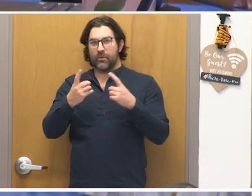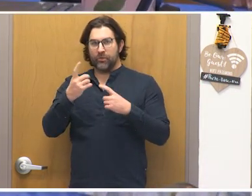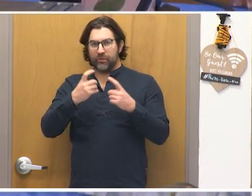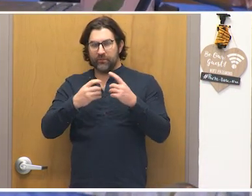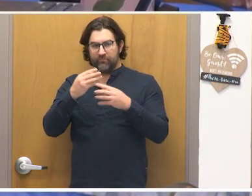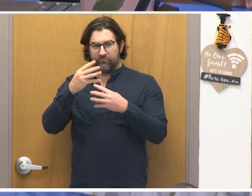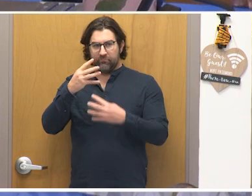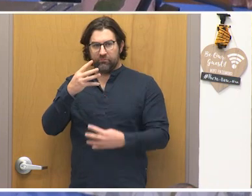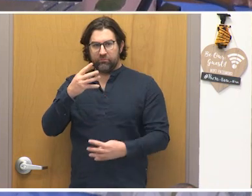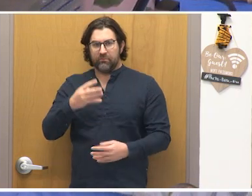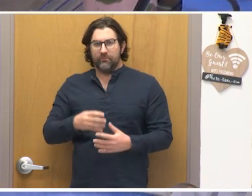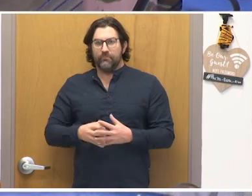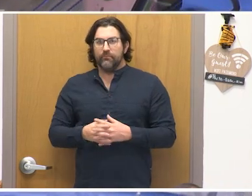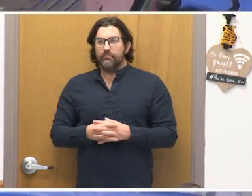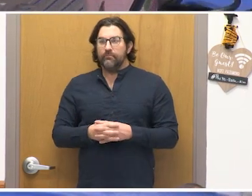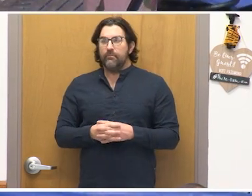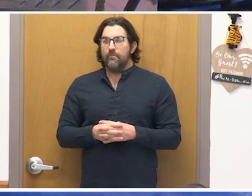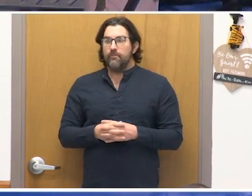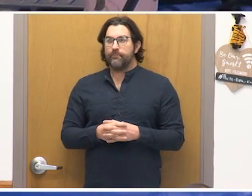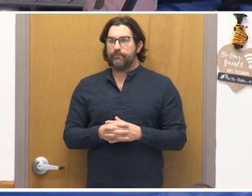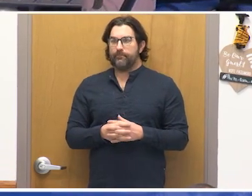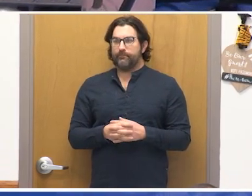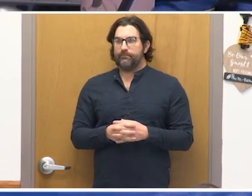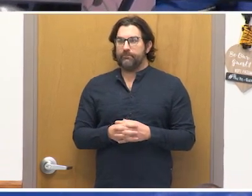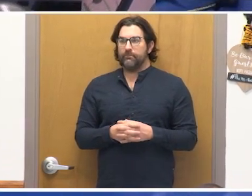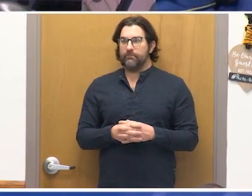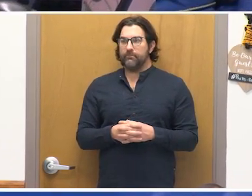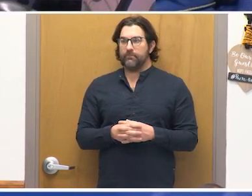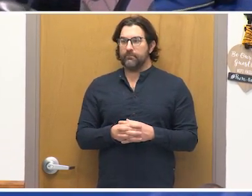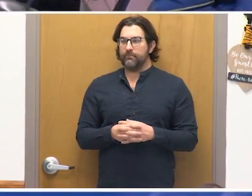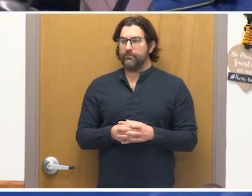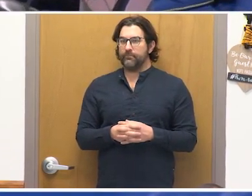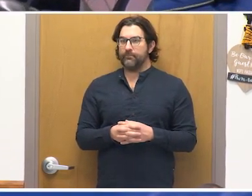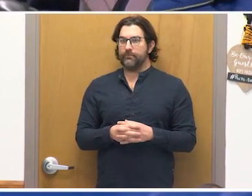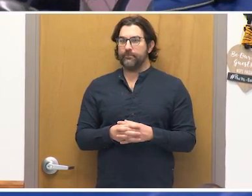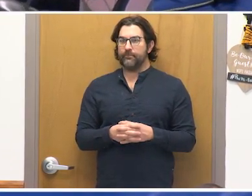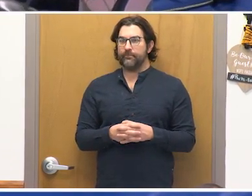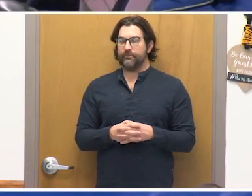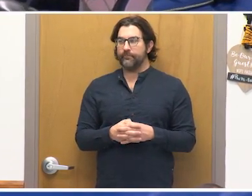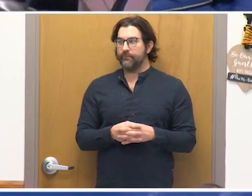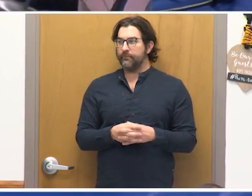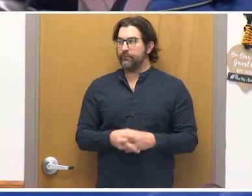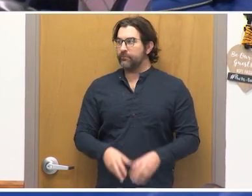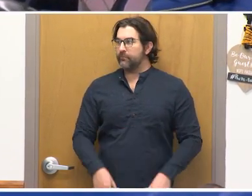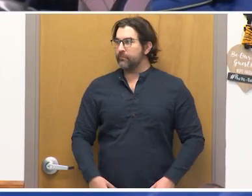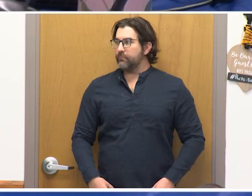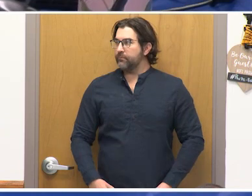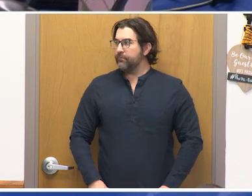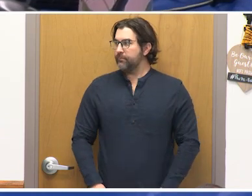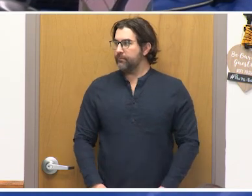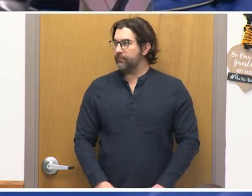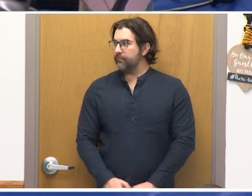questions that the online folks have shared. We'll start with,